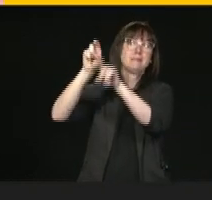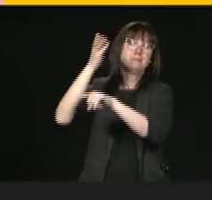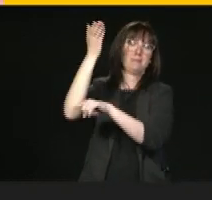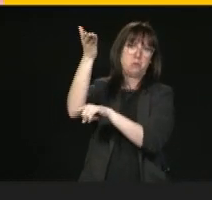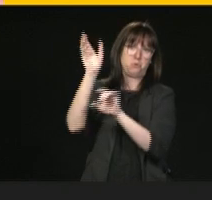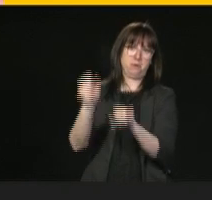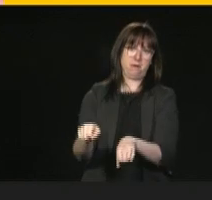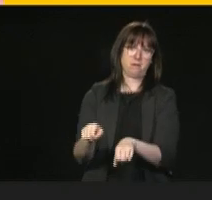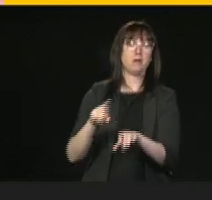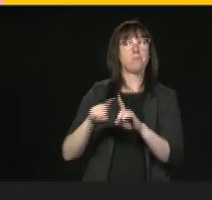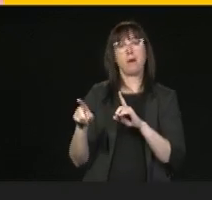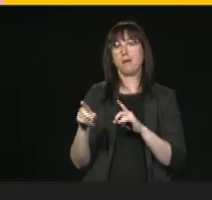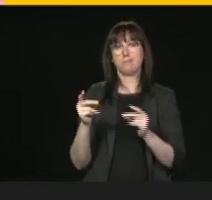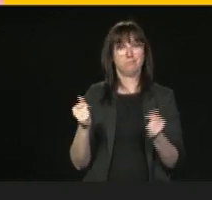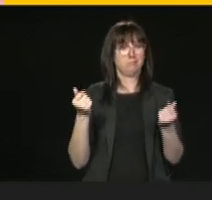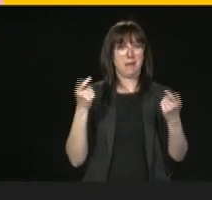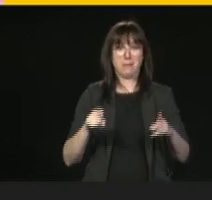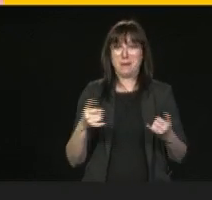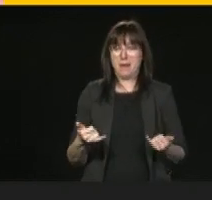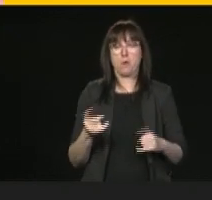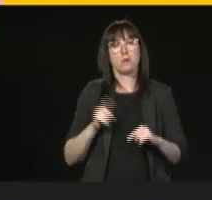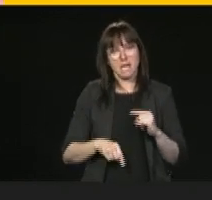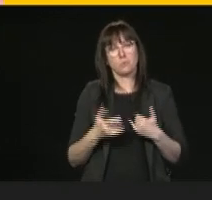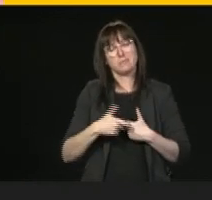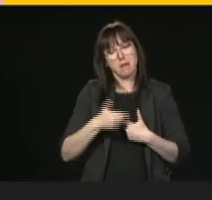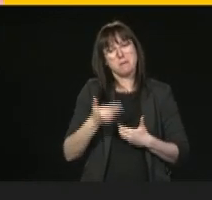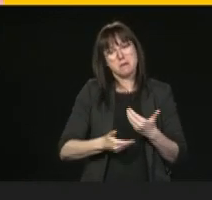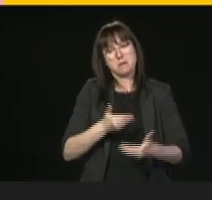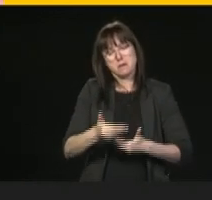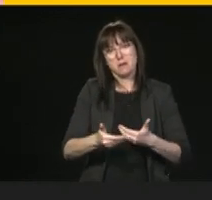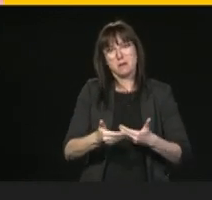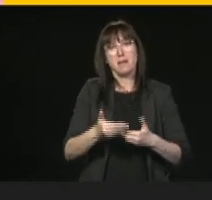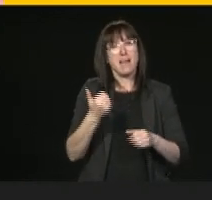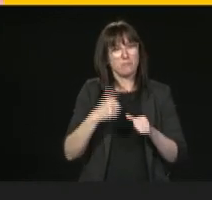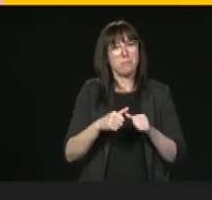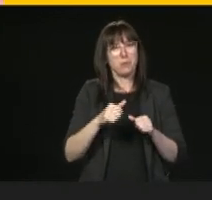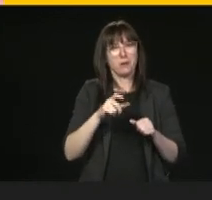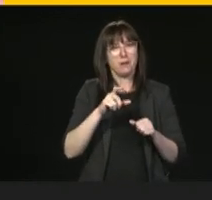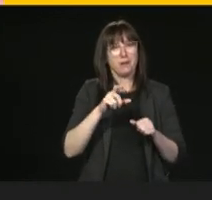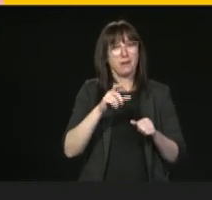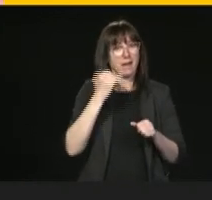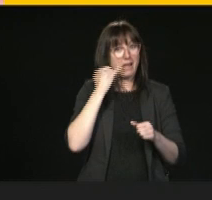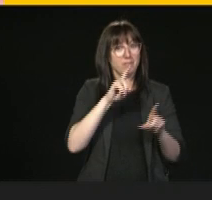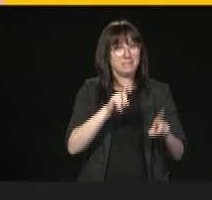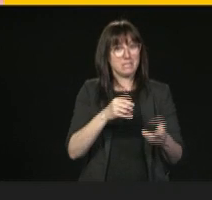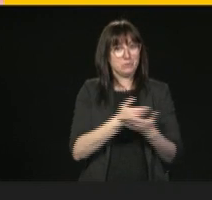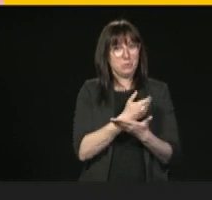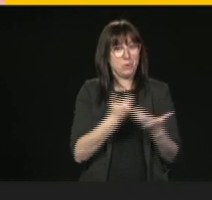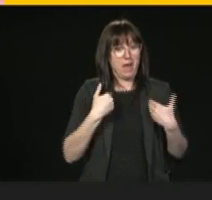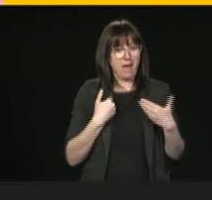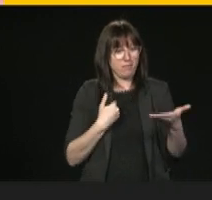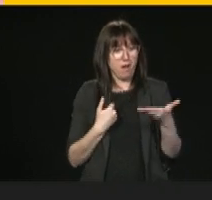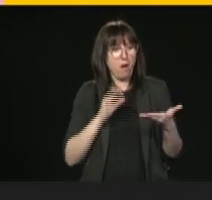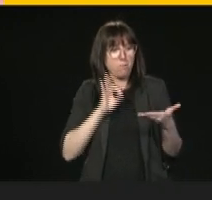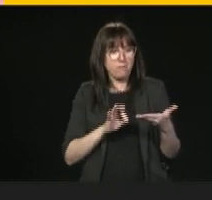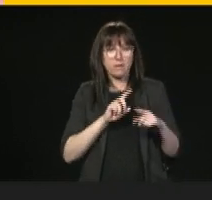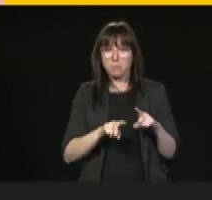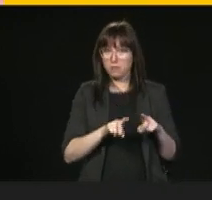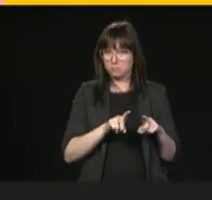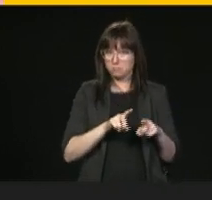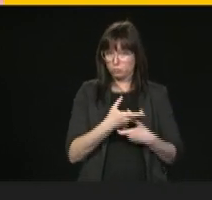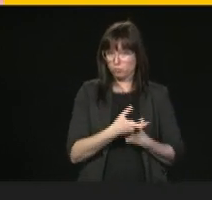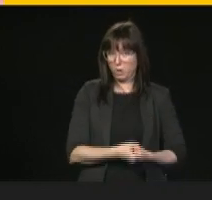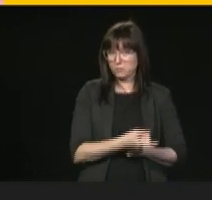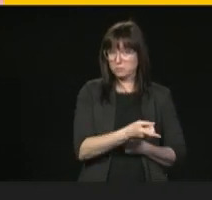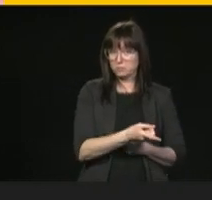earlier, we need to validate those tests, because there's nothing worse than having a test out there that doesn't give you what we call valid, accurate results.